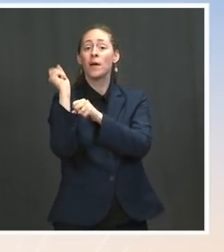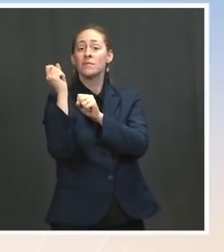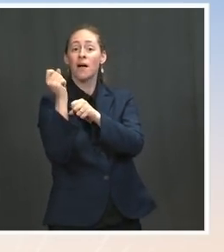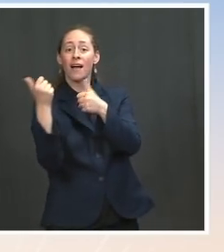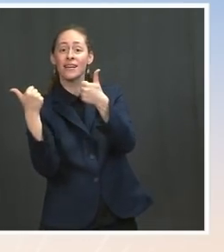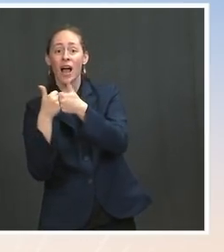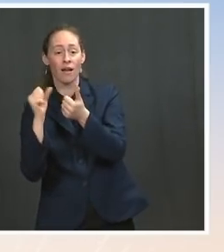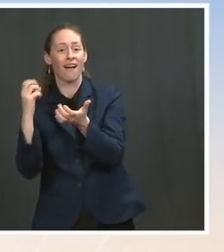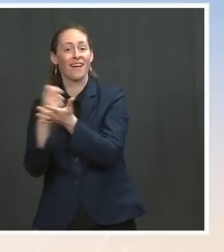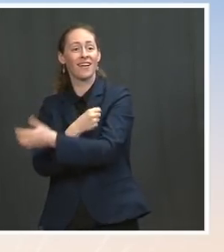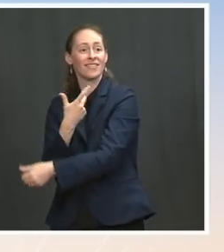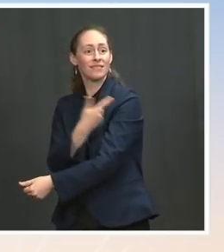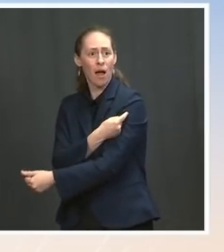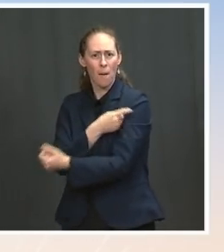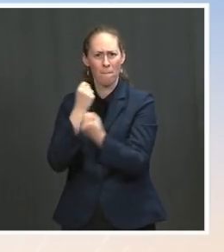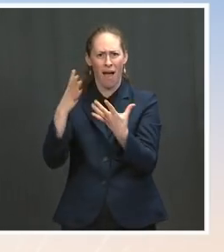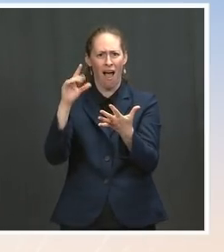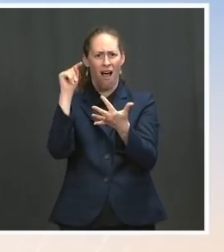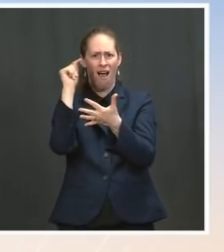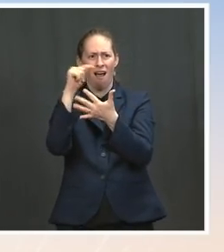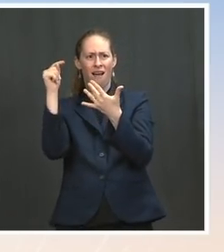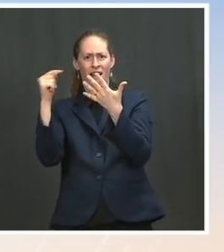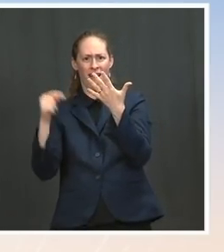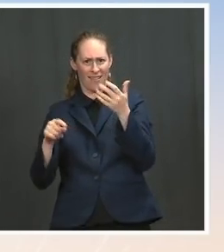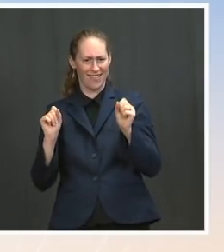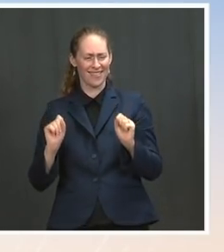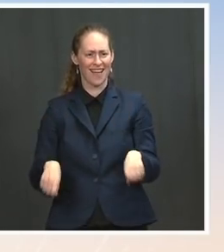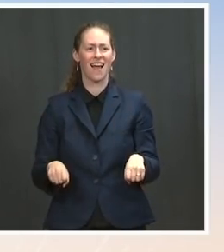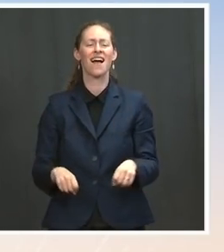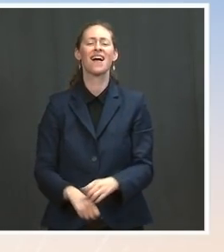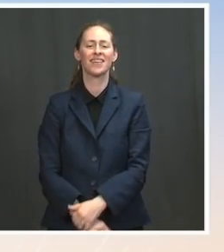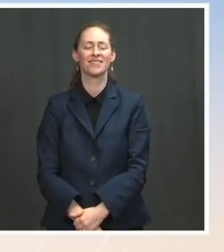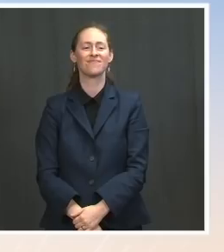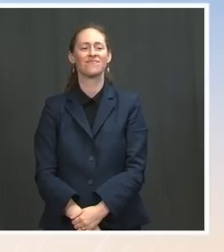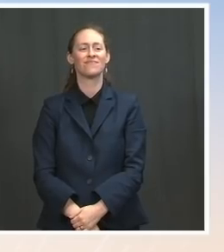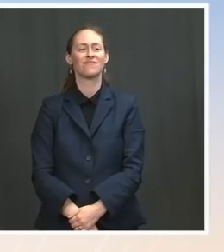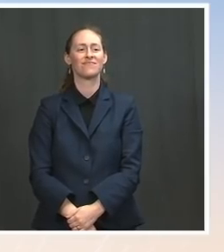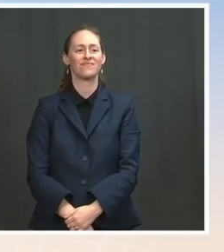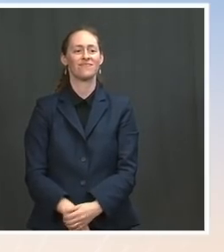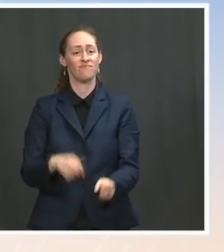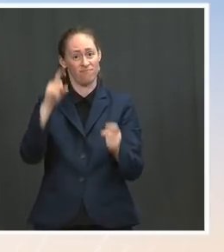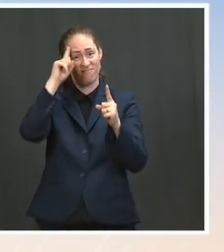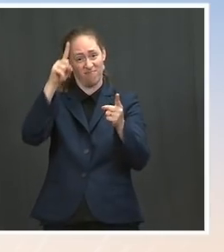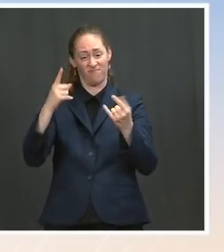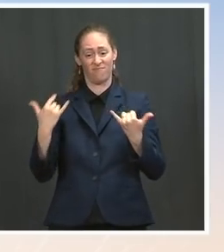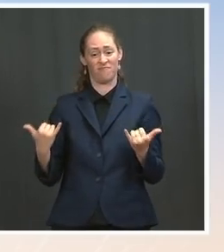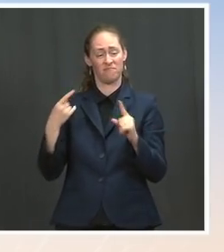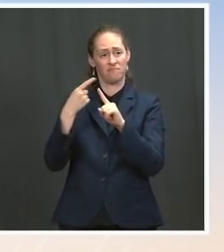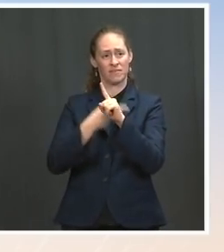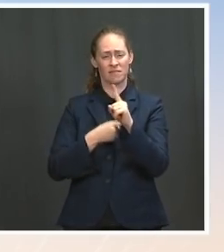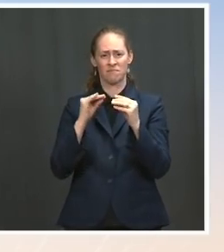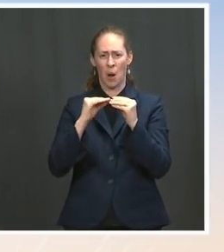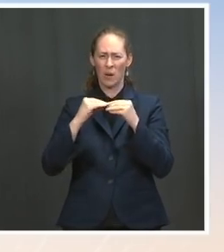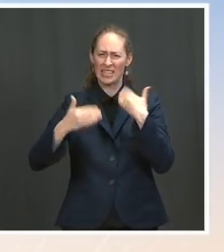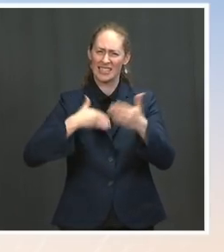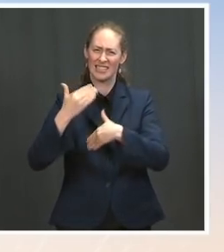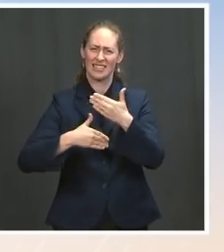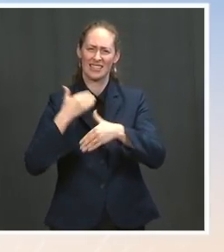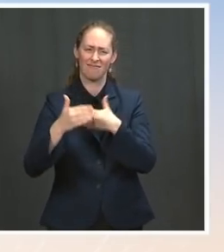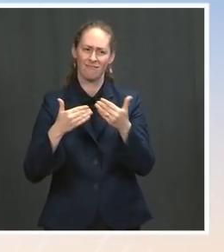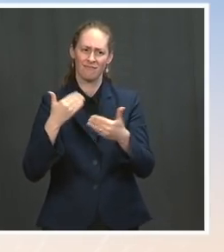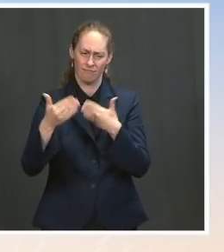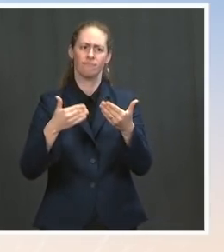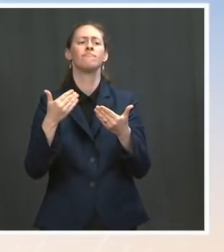whole of government effort to get the vaccine out. So this next month, we're continuing to build on that by leading canvassing, phone banking, texting